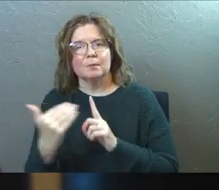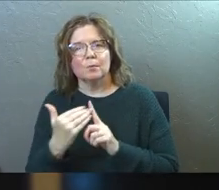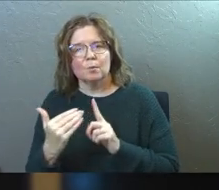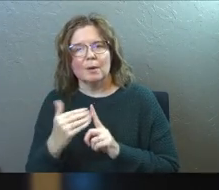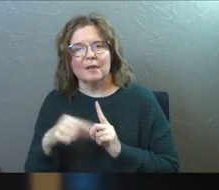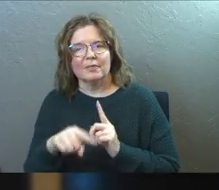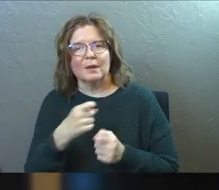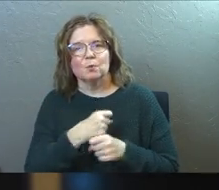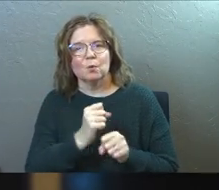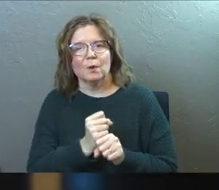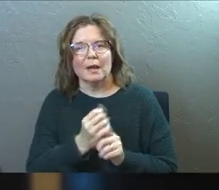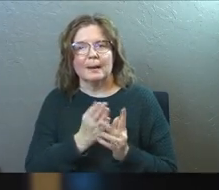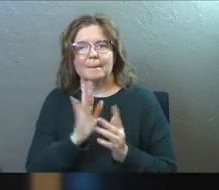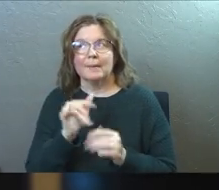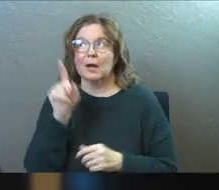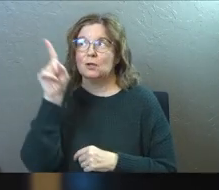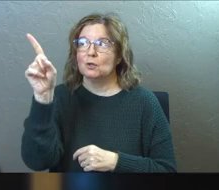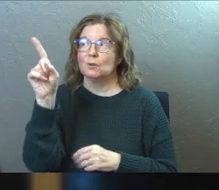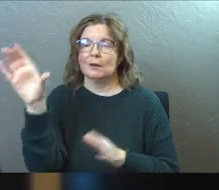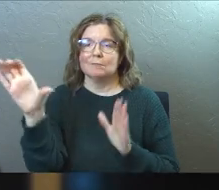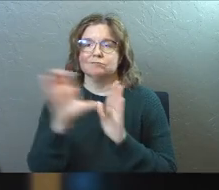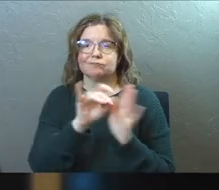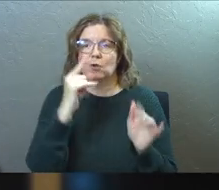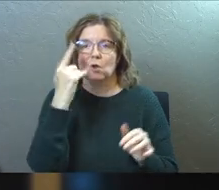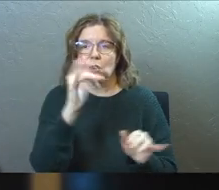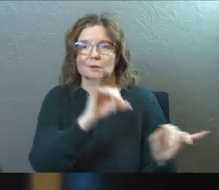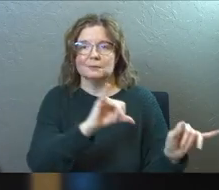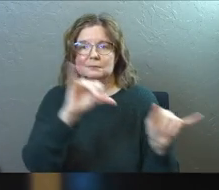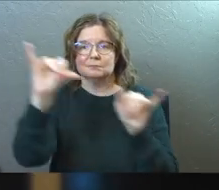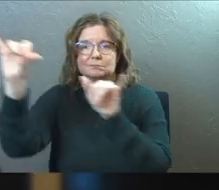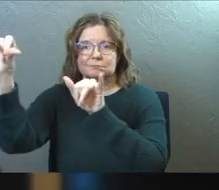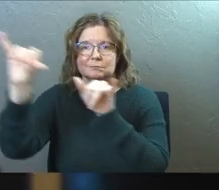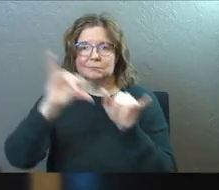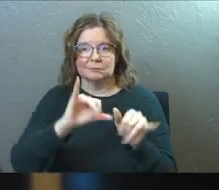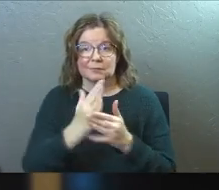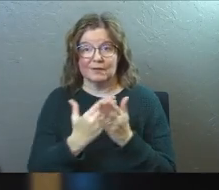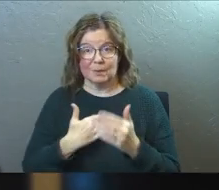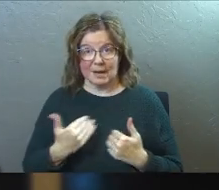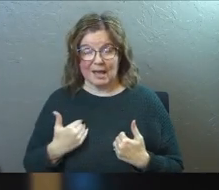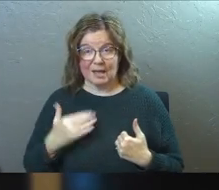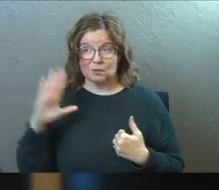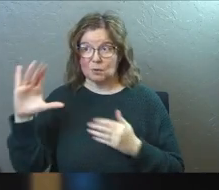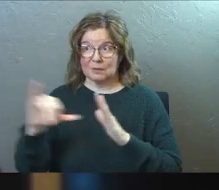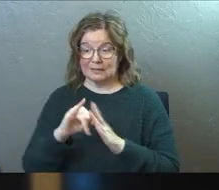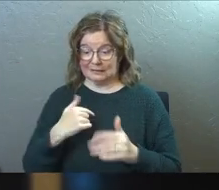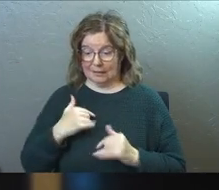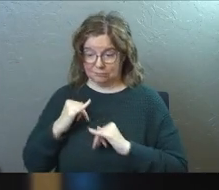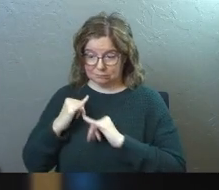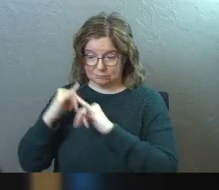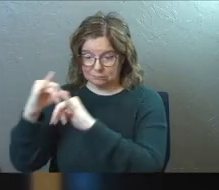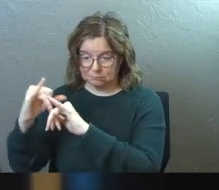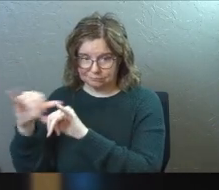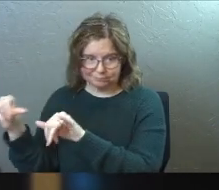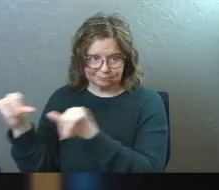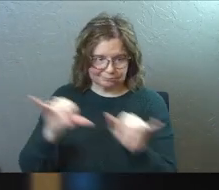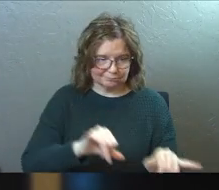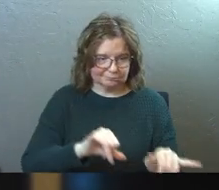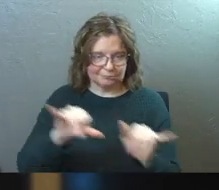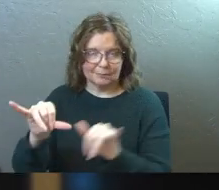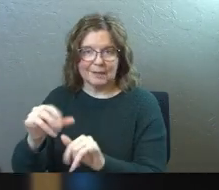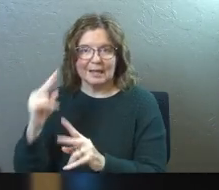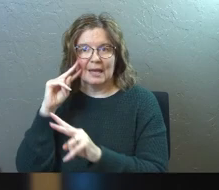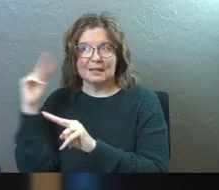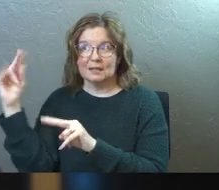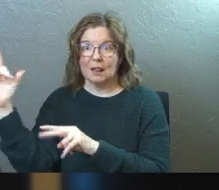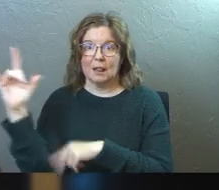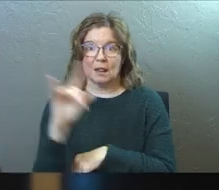reminded that they were created by you, that they bear your image. So if somebody bears your image just like I do, they are seen and loved the exact same way that I